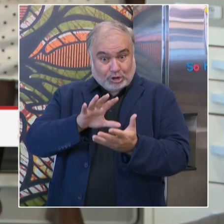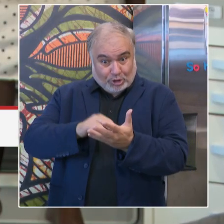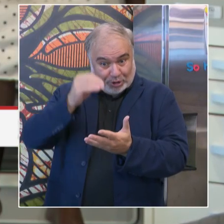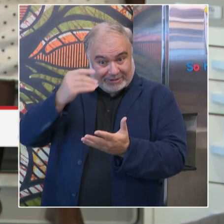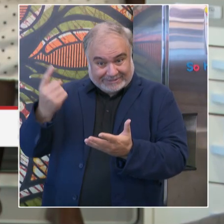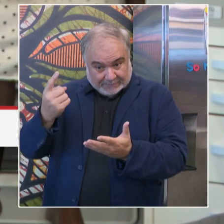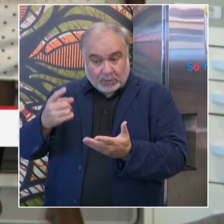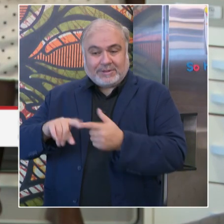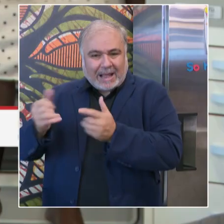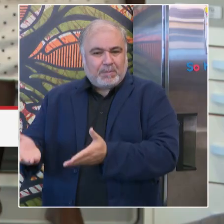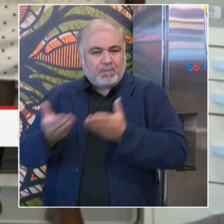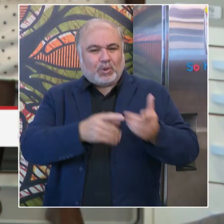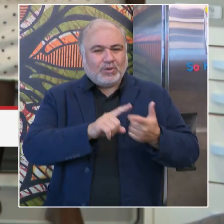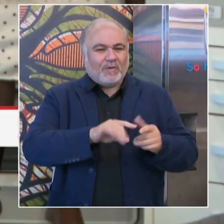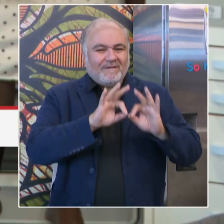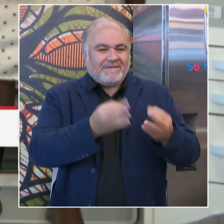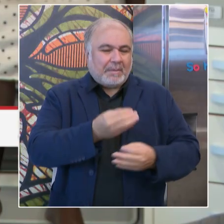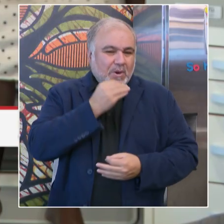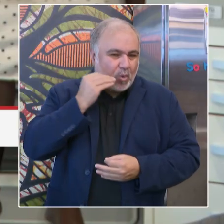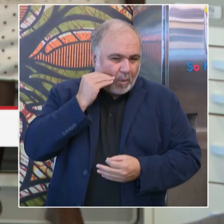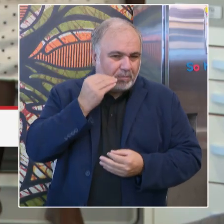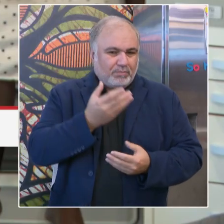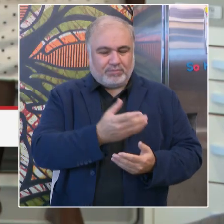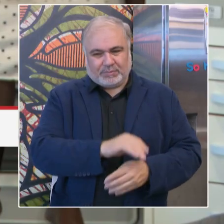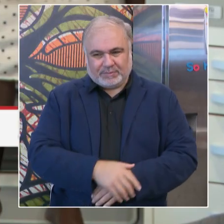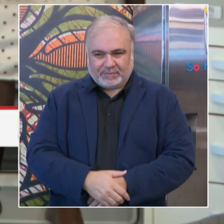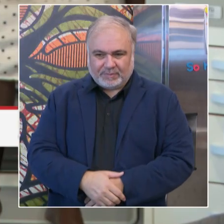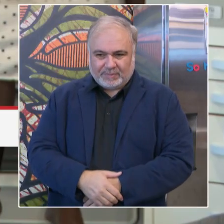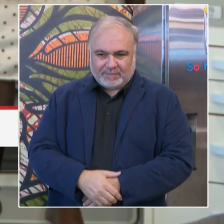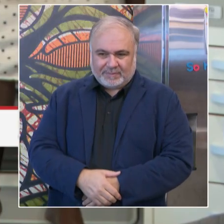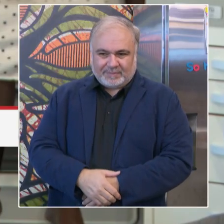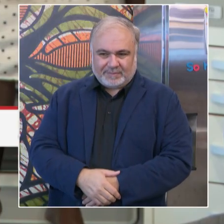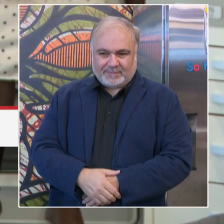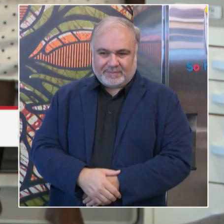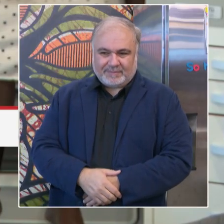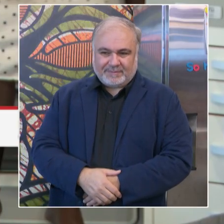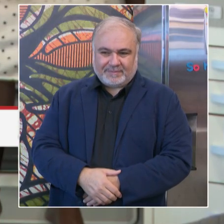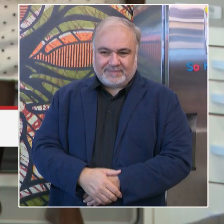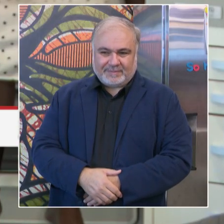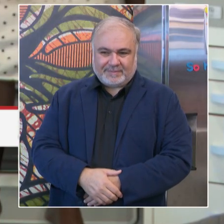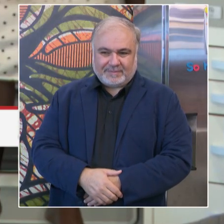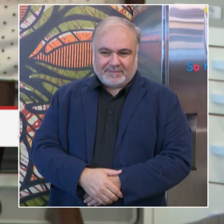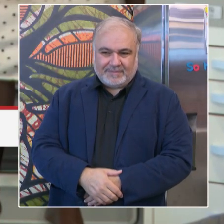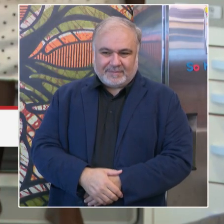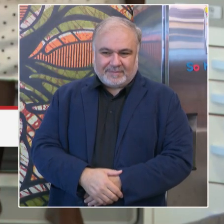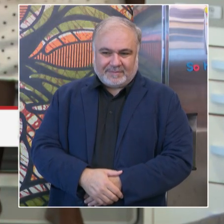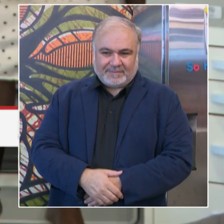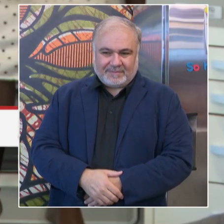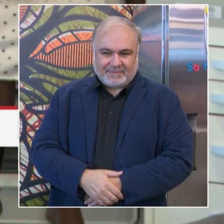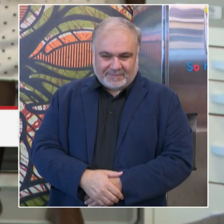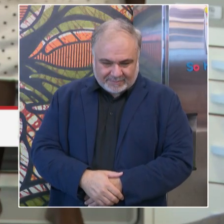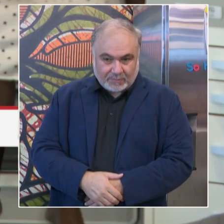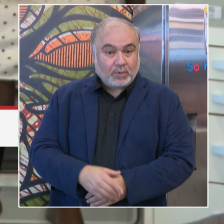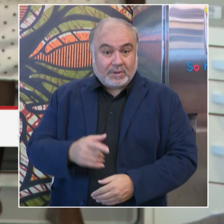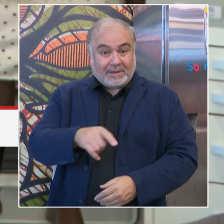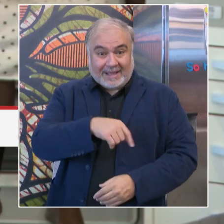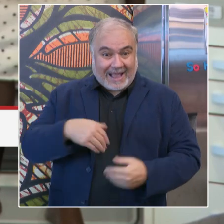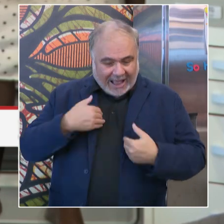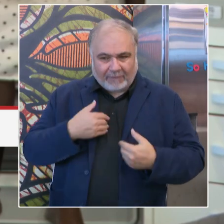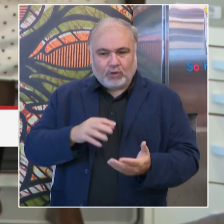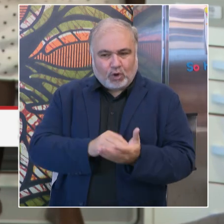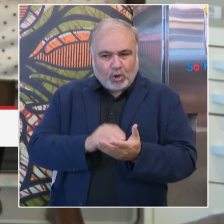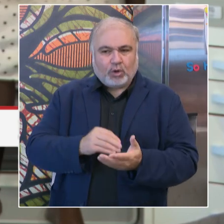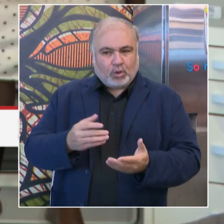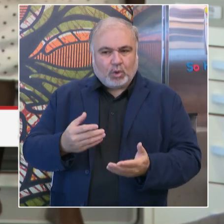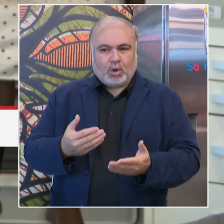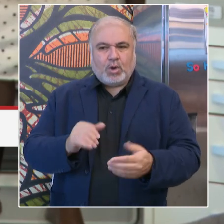that if they gain this talented new employees here at Whitman Walker and other employers across the city, that would be great. Great